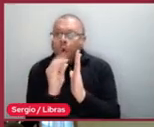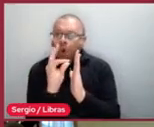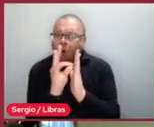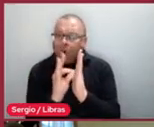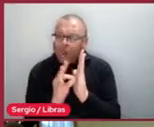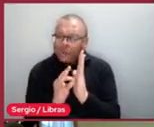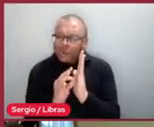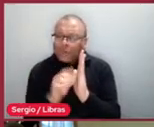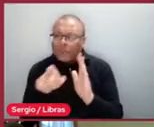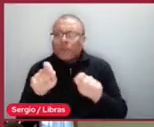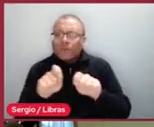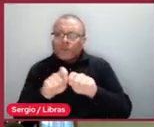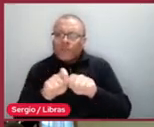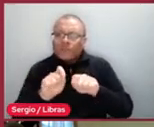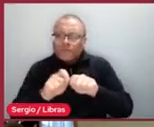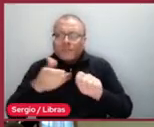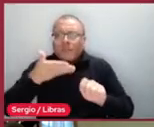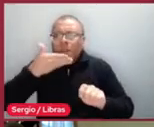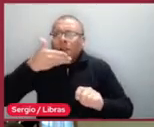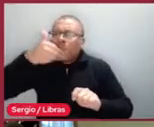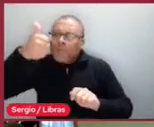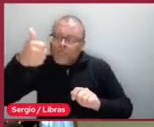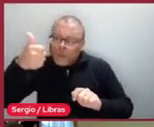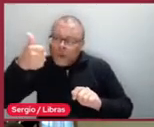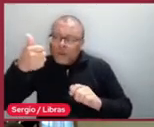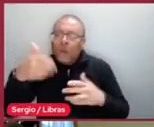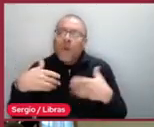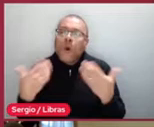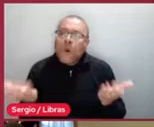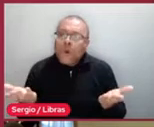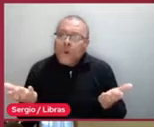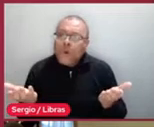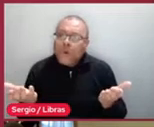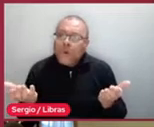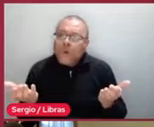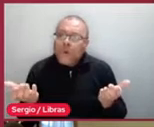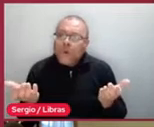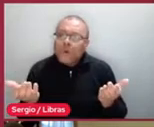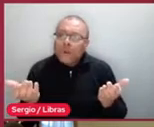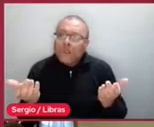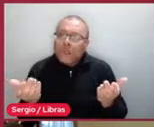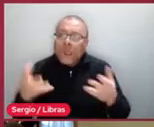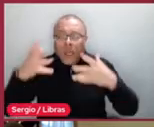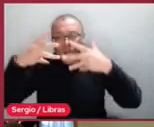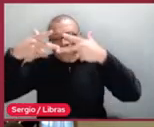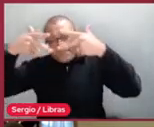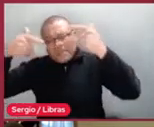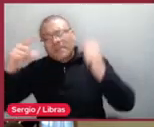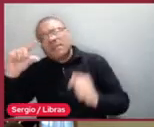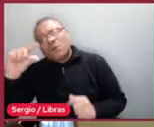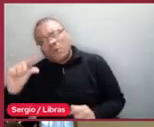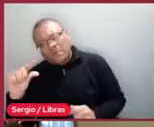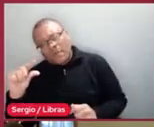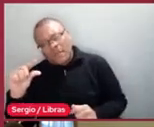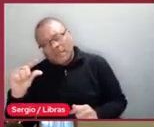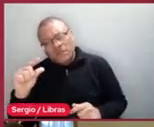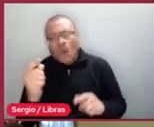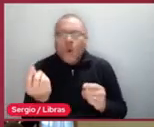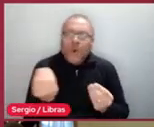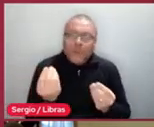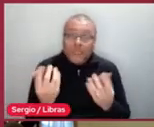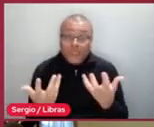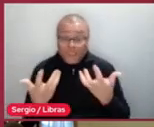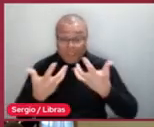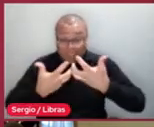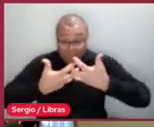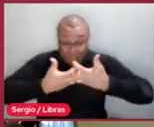do with this, like better code, better, or let's say less abstraction, and how do we integrate over